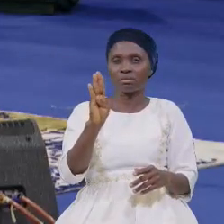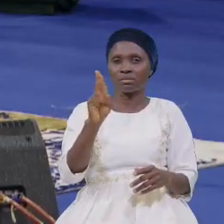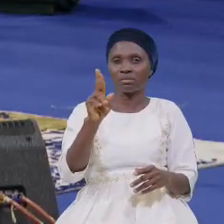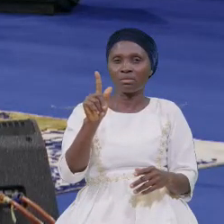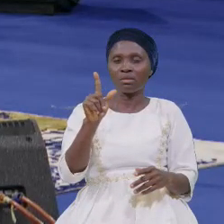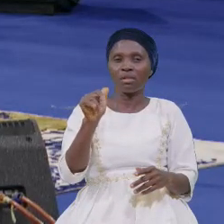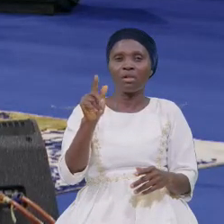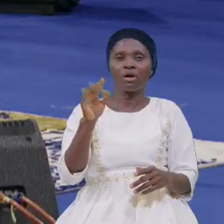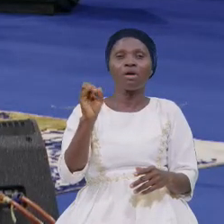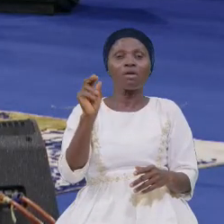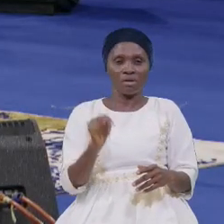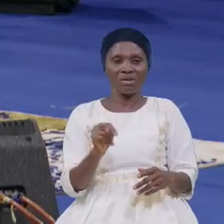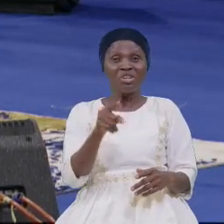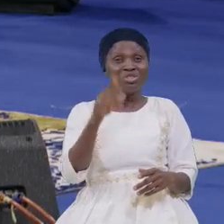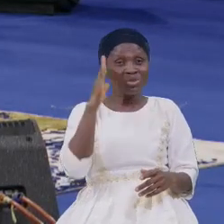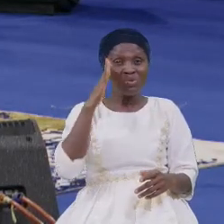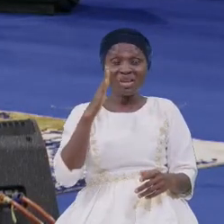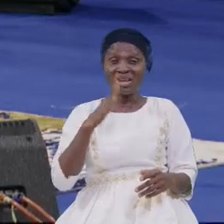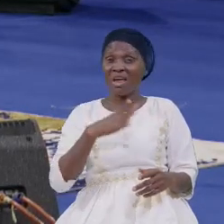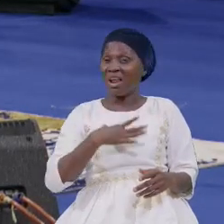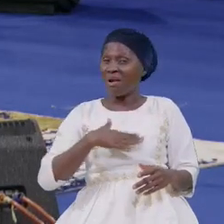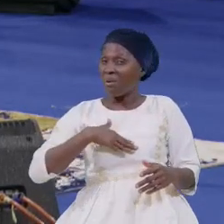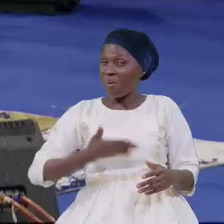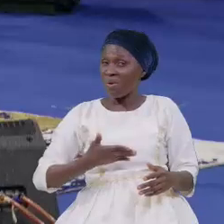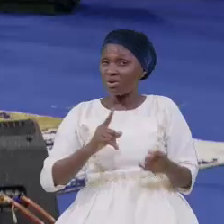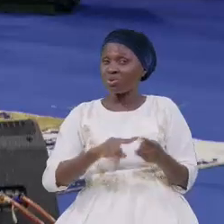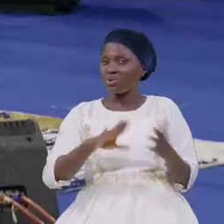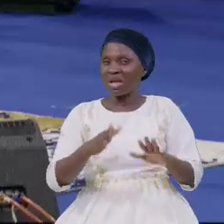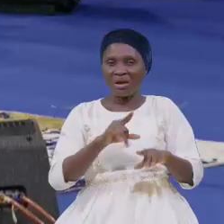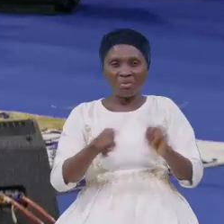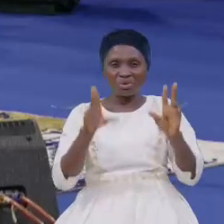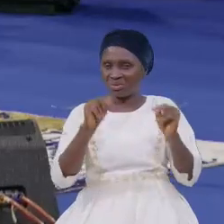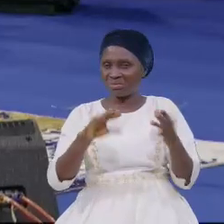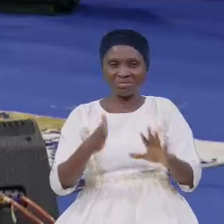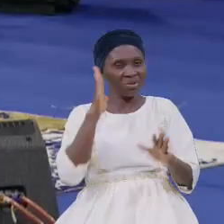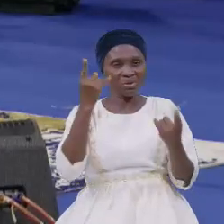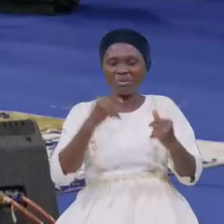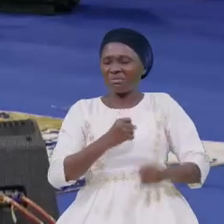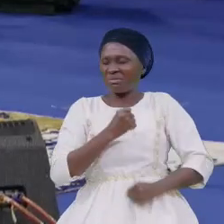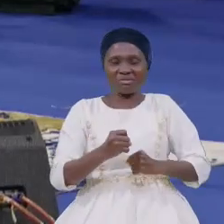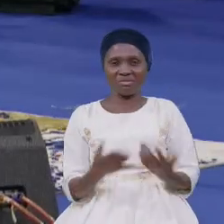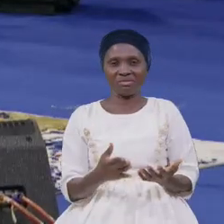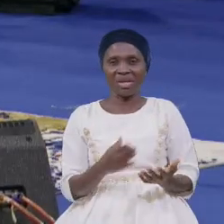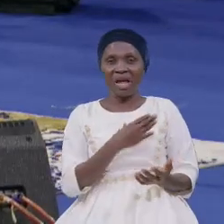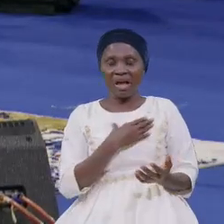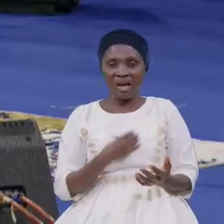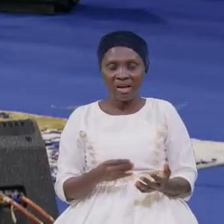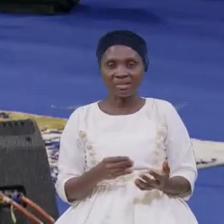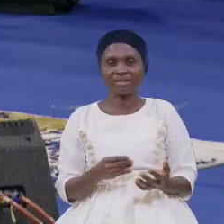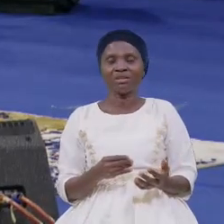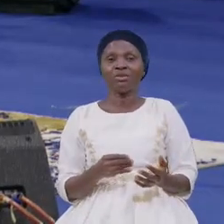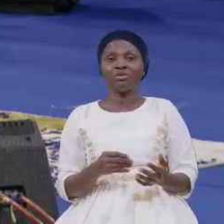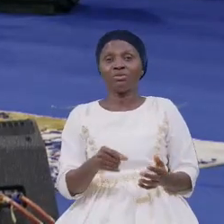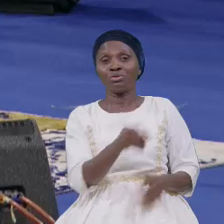they die from the great tribulation, they go to the greatest of torments, and they'll